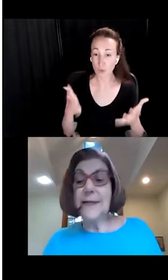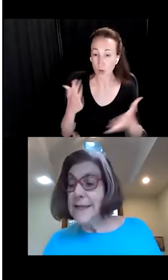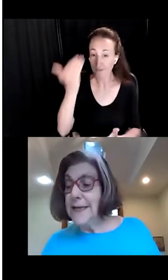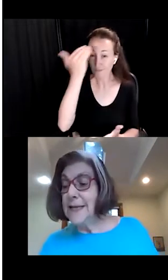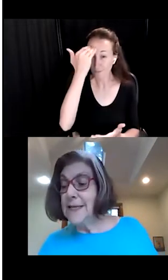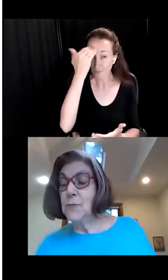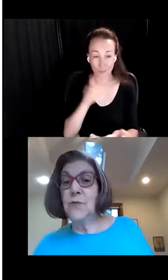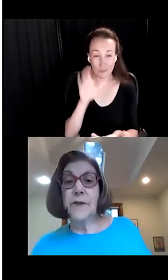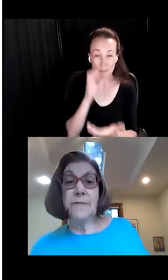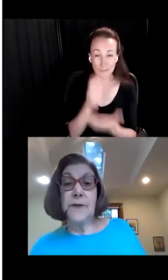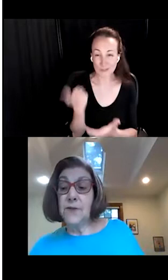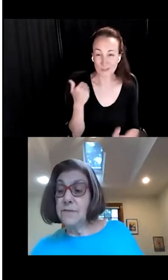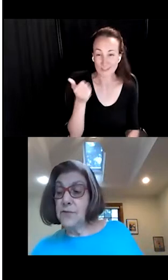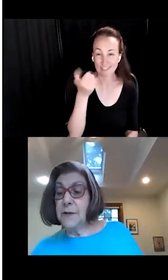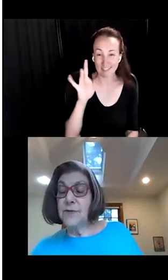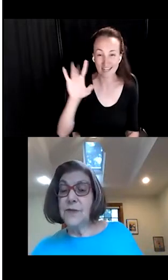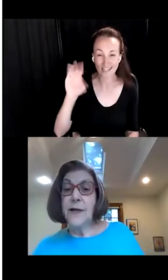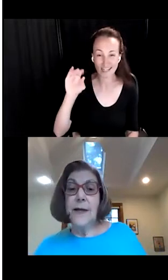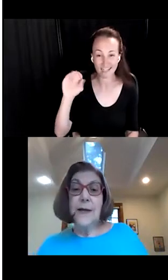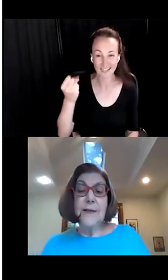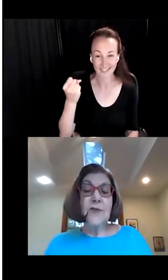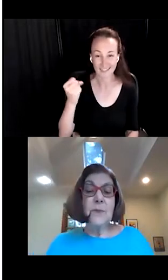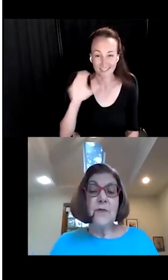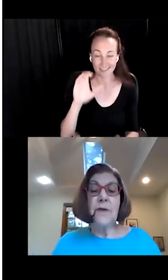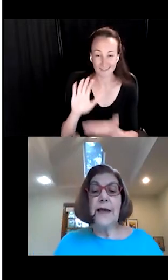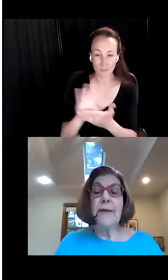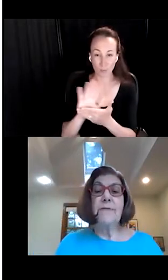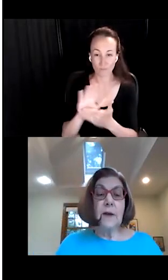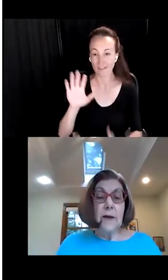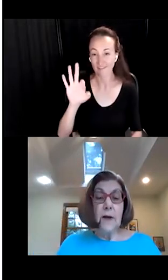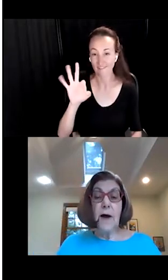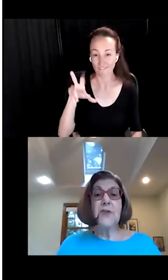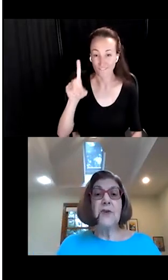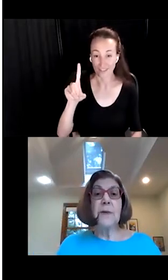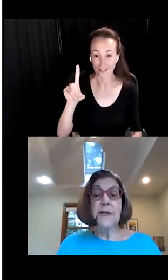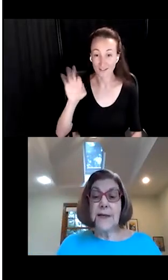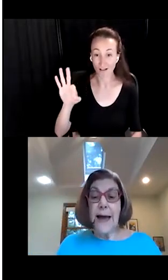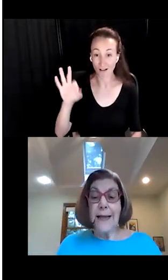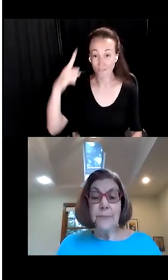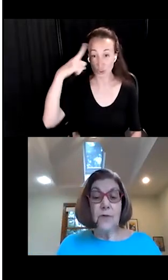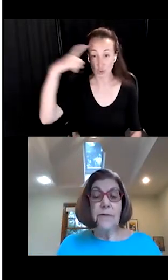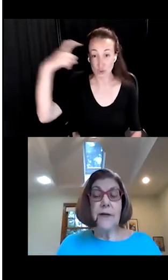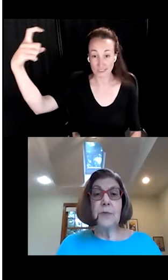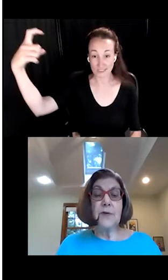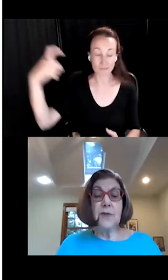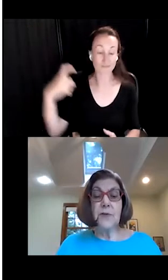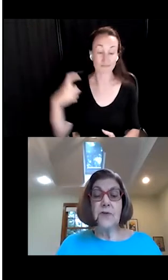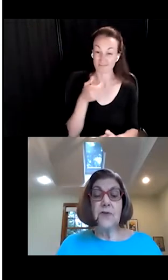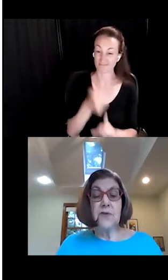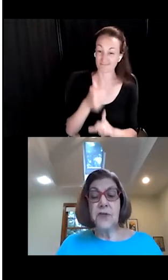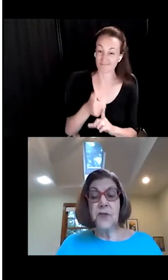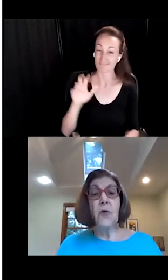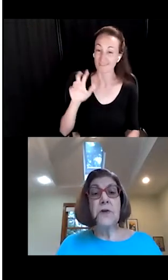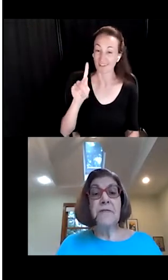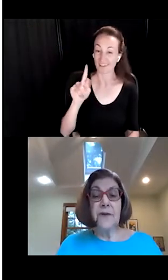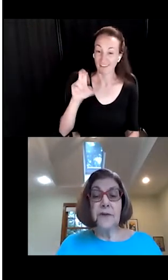the 1980s movie, The Field of Dreams. In this movie, Kevin Costner plays a highly motivated person who